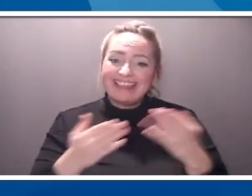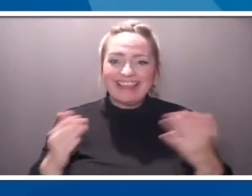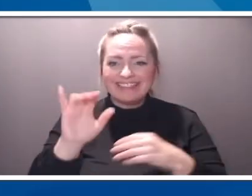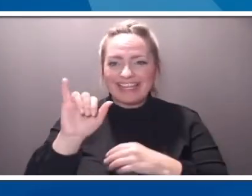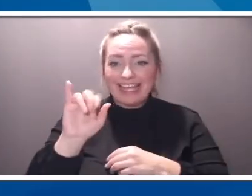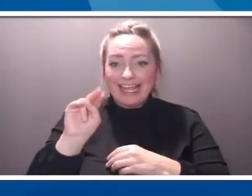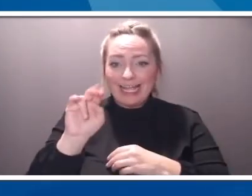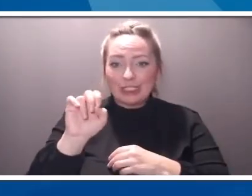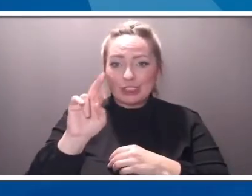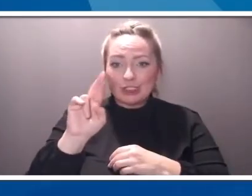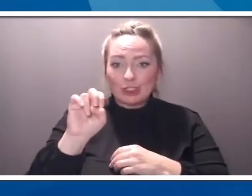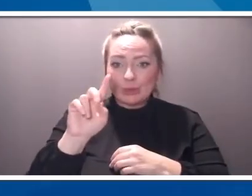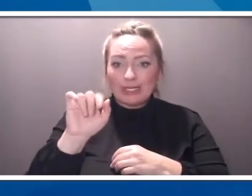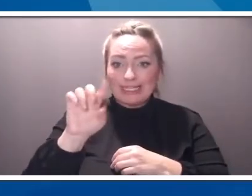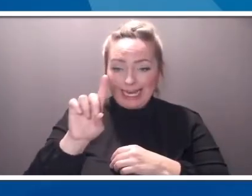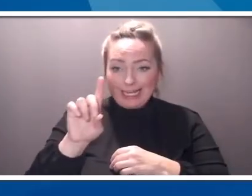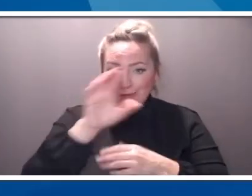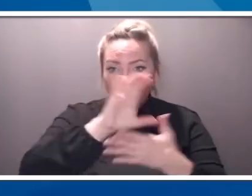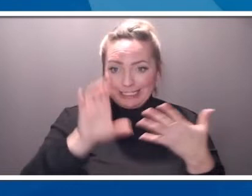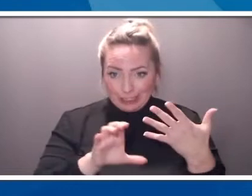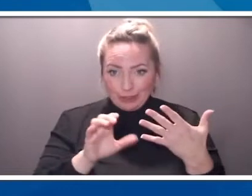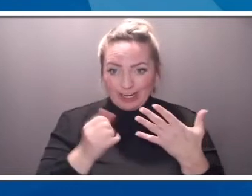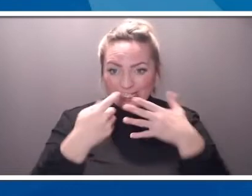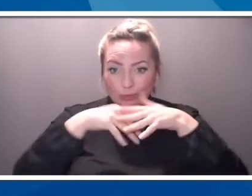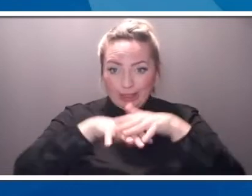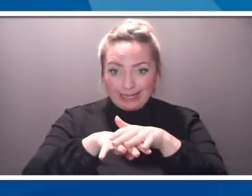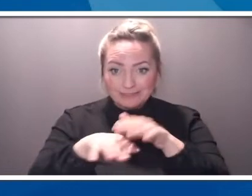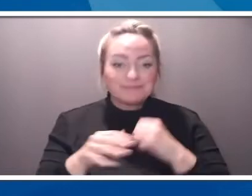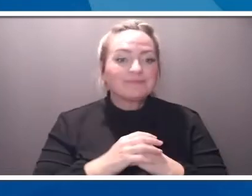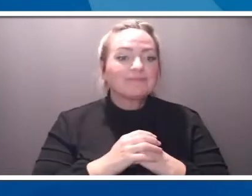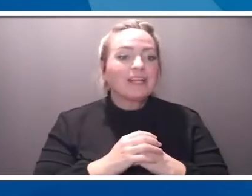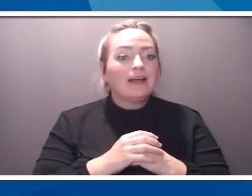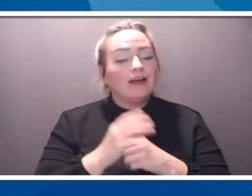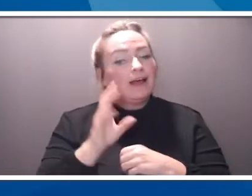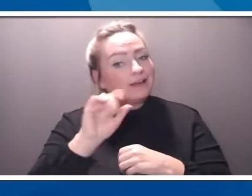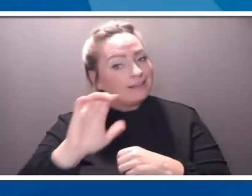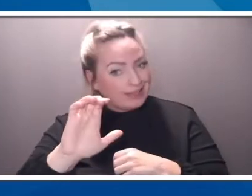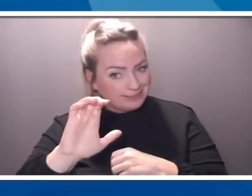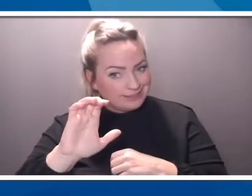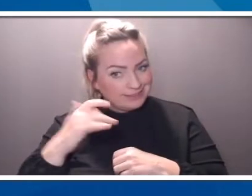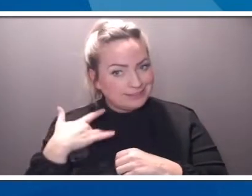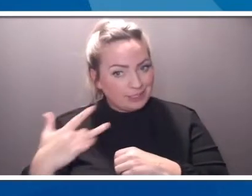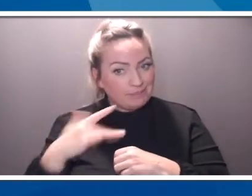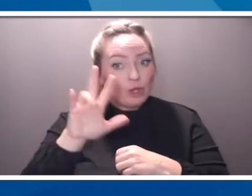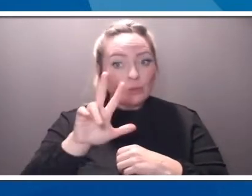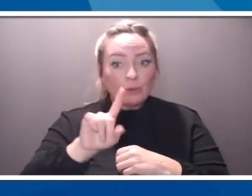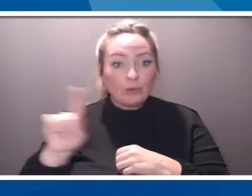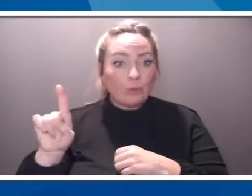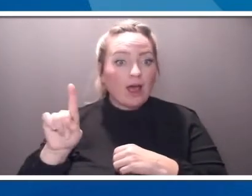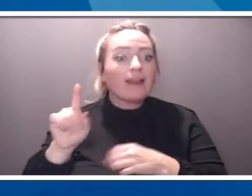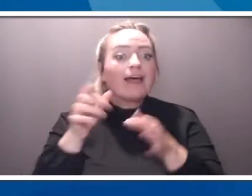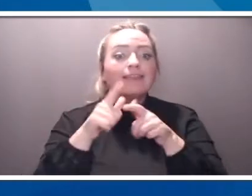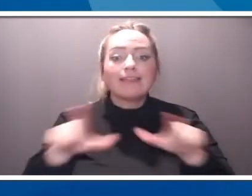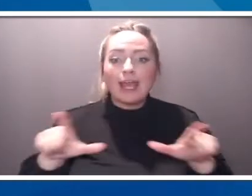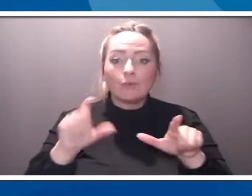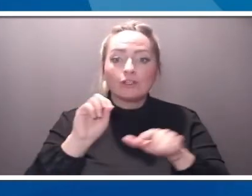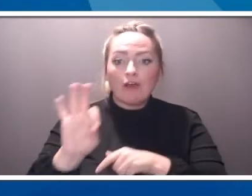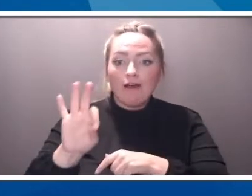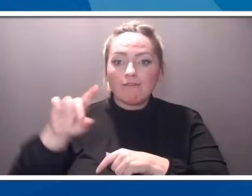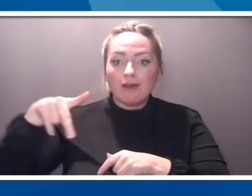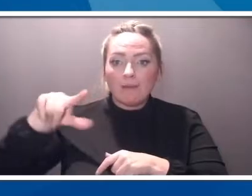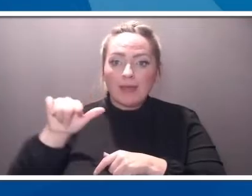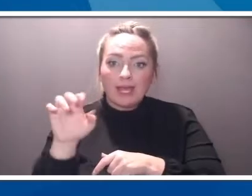There are also fun things like interrelated criteria. A classic one, again,